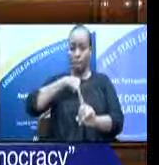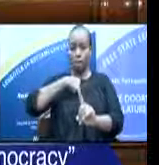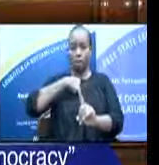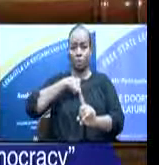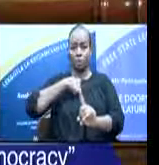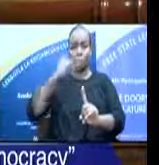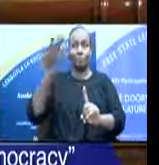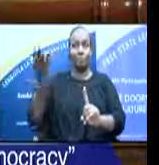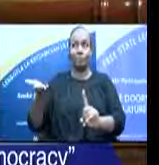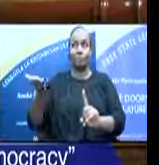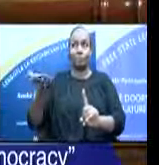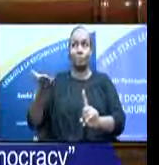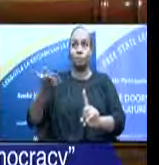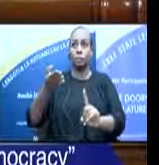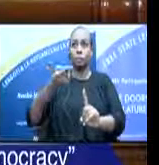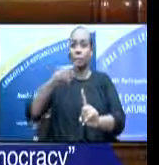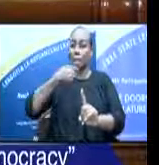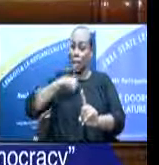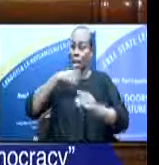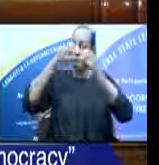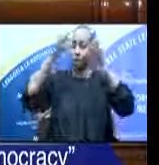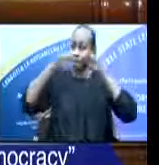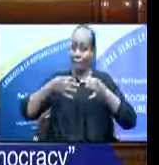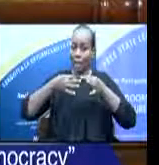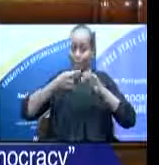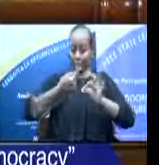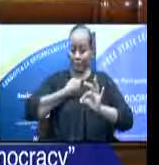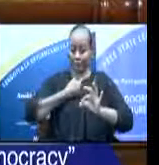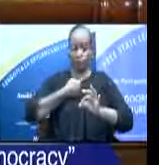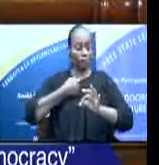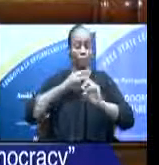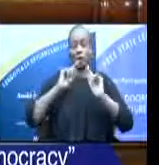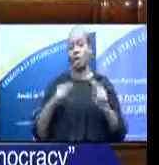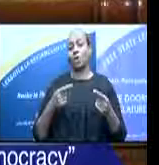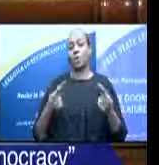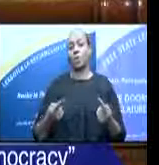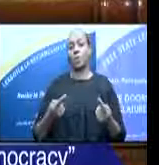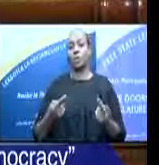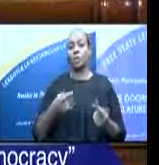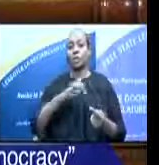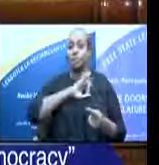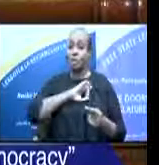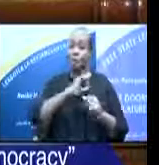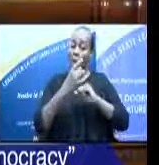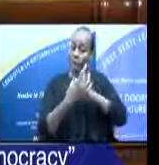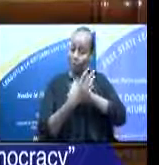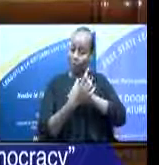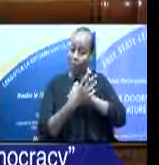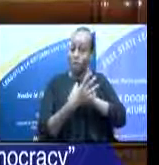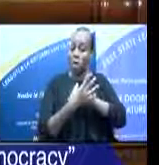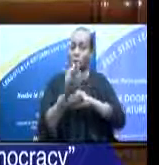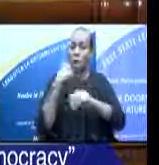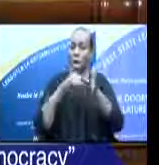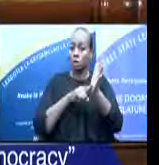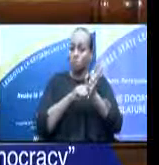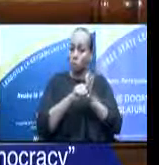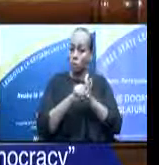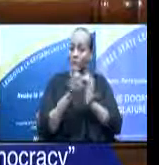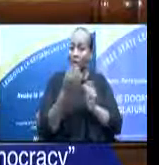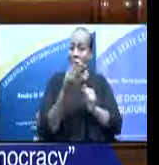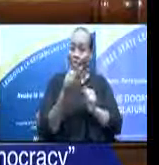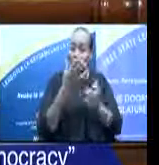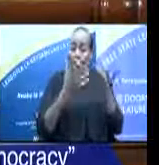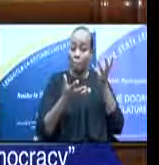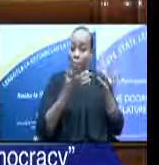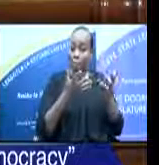just logic. I will not be able to rule on myself. Hence, I advised you last week to say, if there